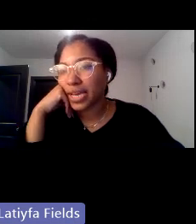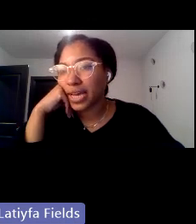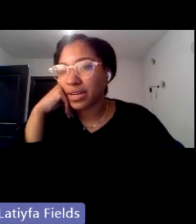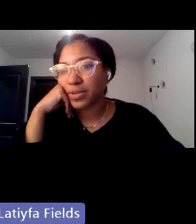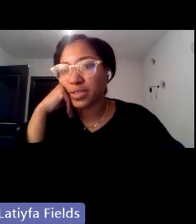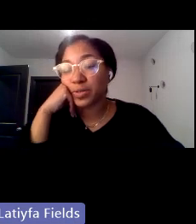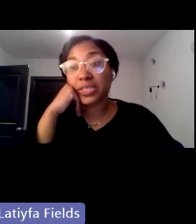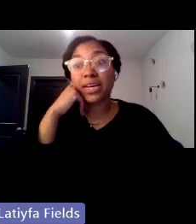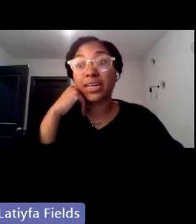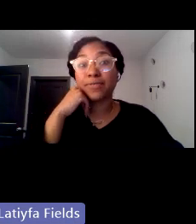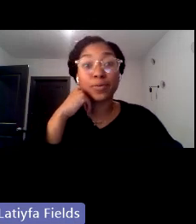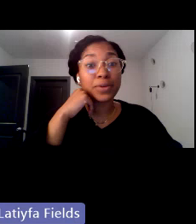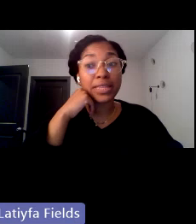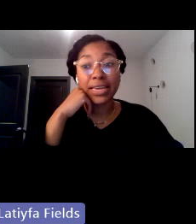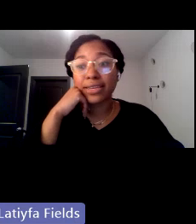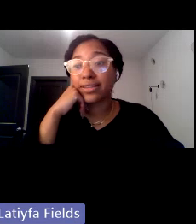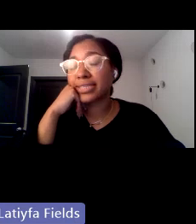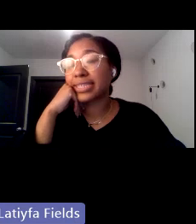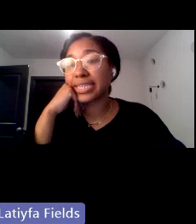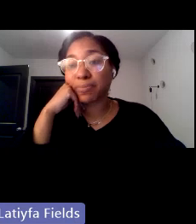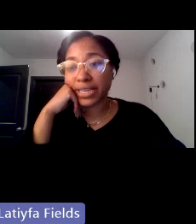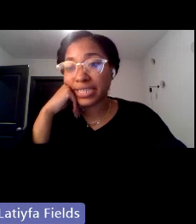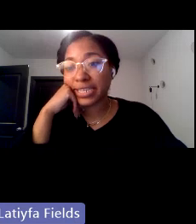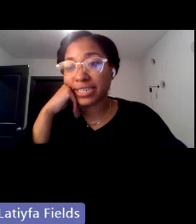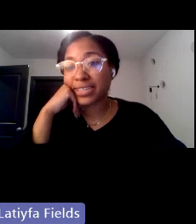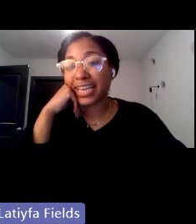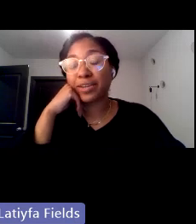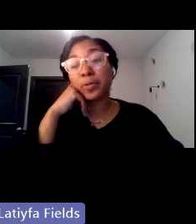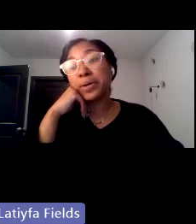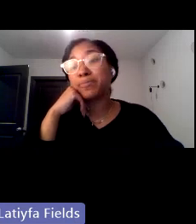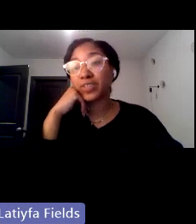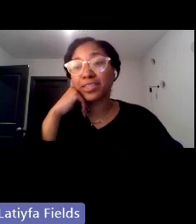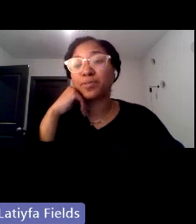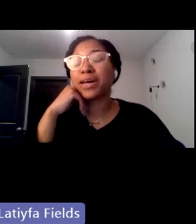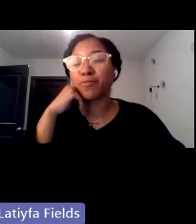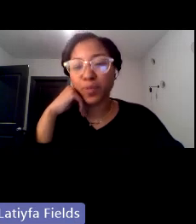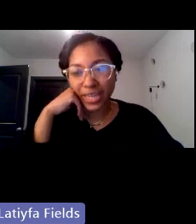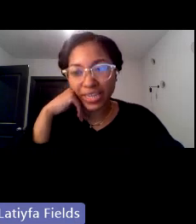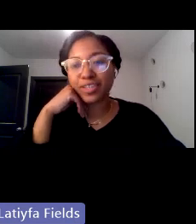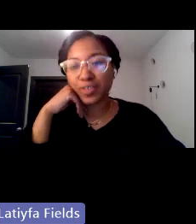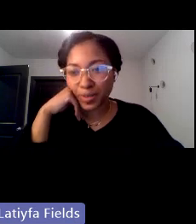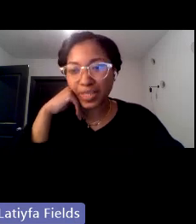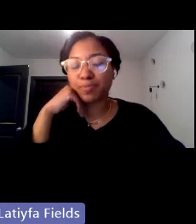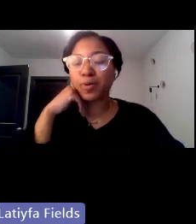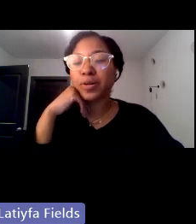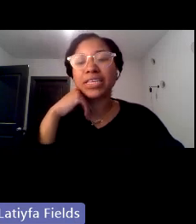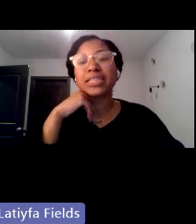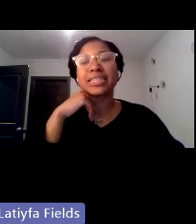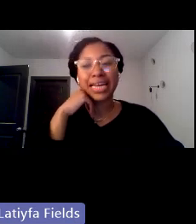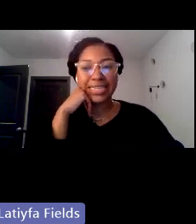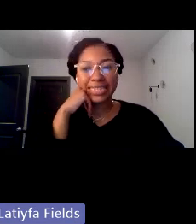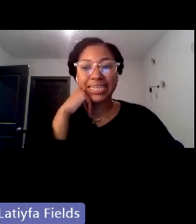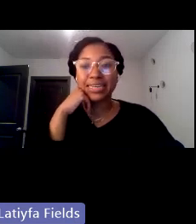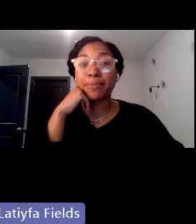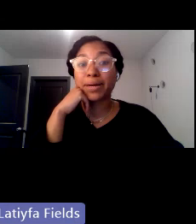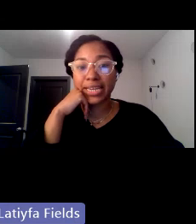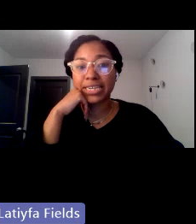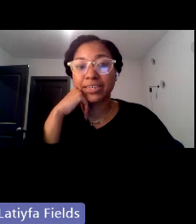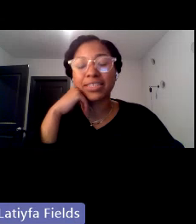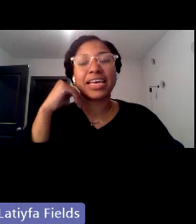couple. Crystal, for Relay, 6+ years, and OMG, you have one. Judith Quarterly, that